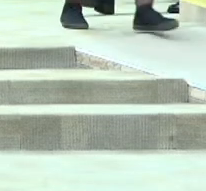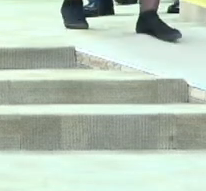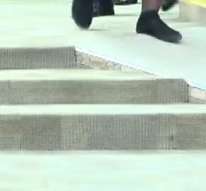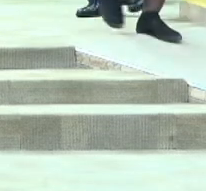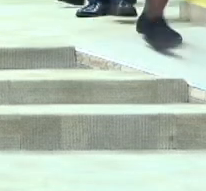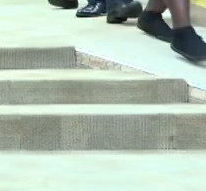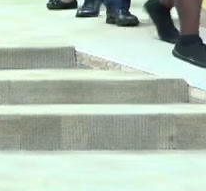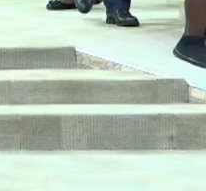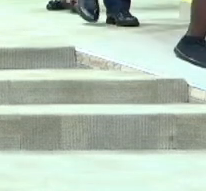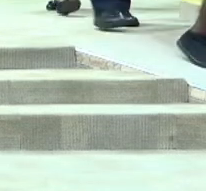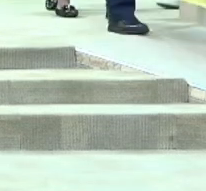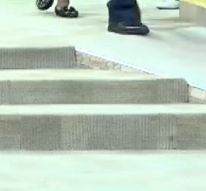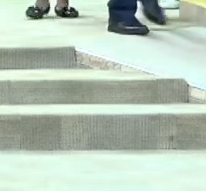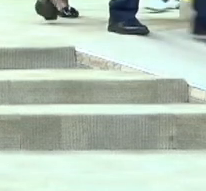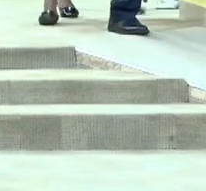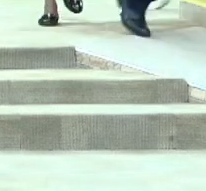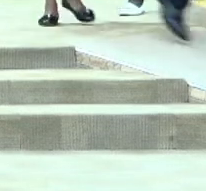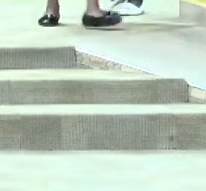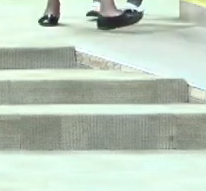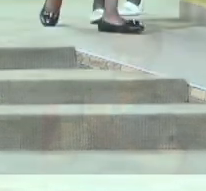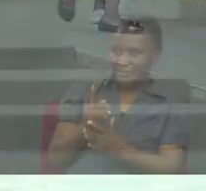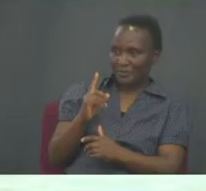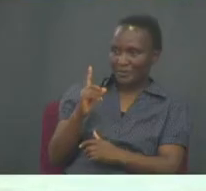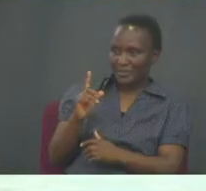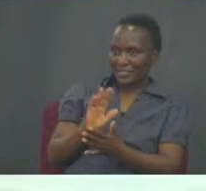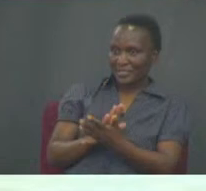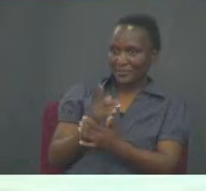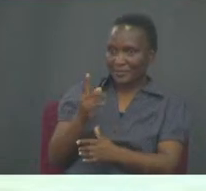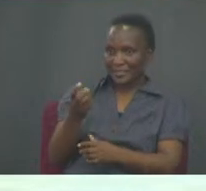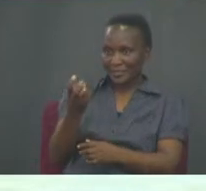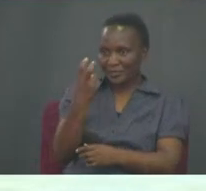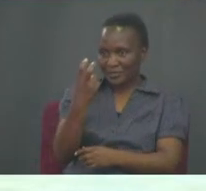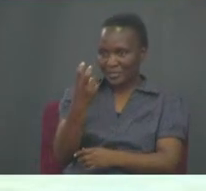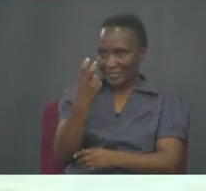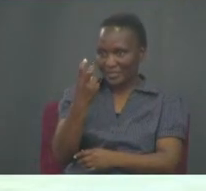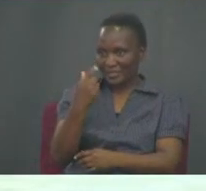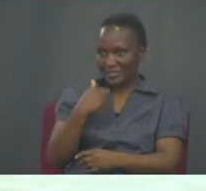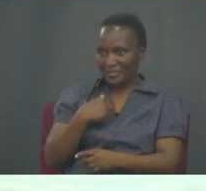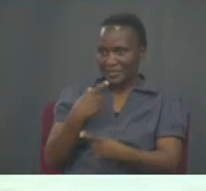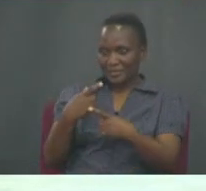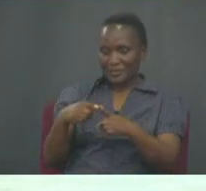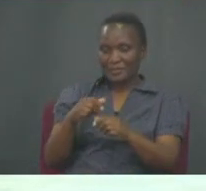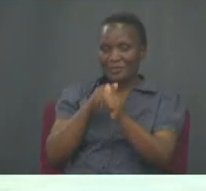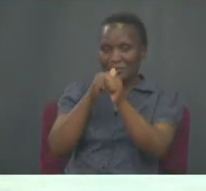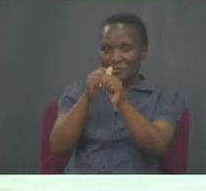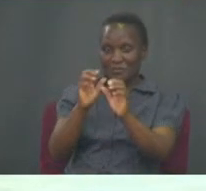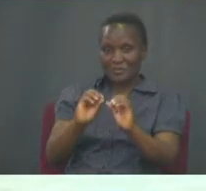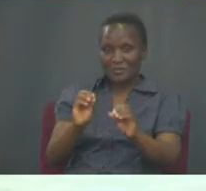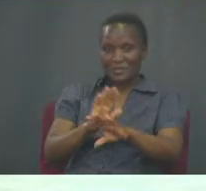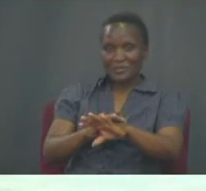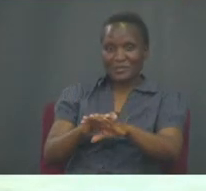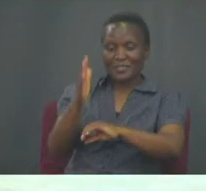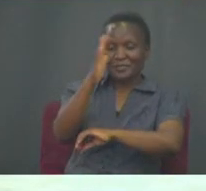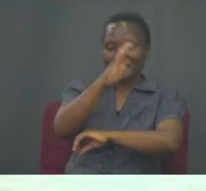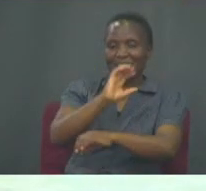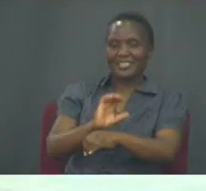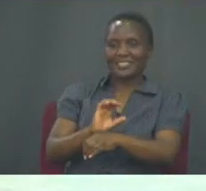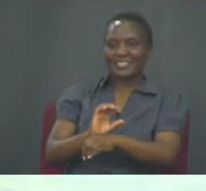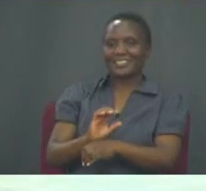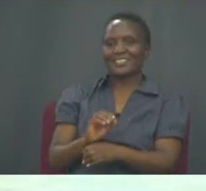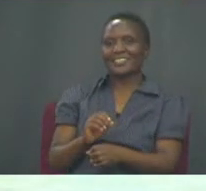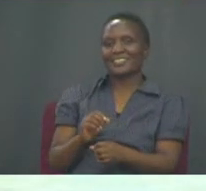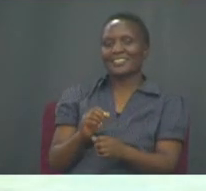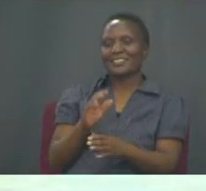I'm looking at somebody. It's that somebody's looking at me, but not responding. Good evening, church. Ah, she